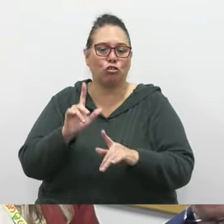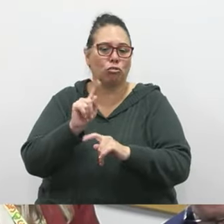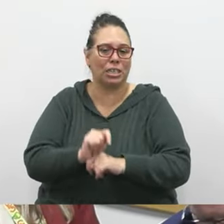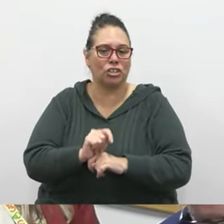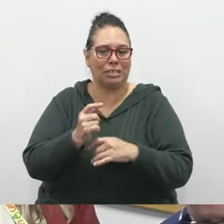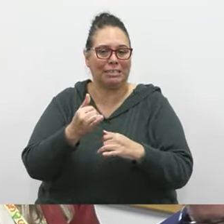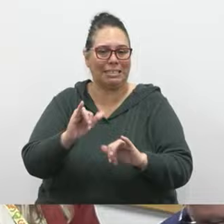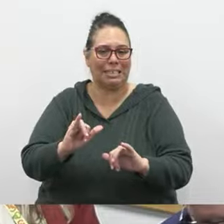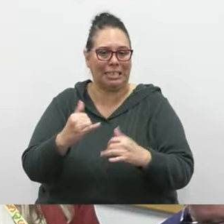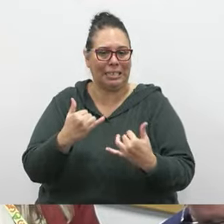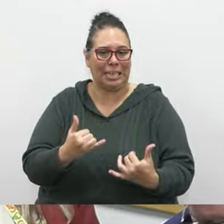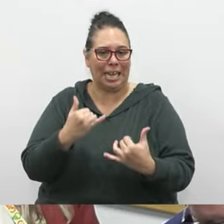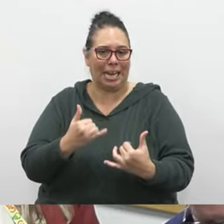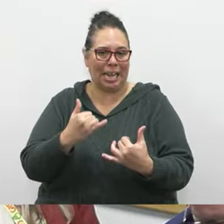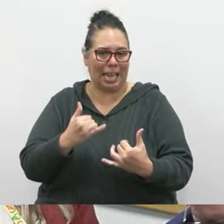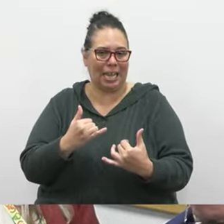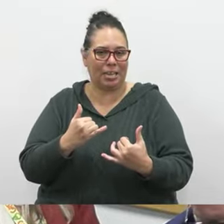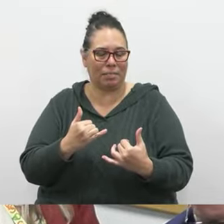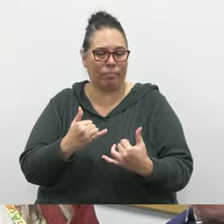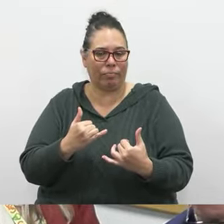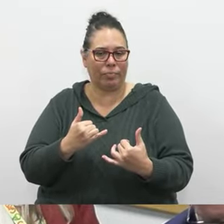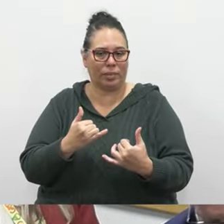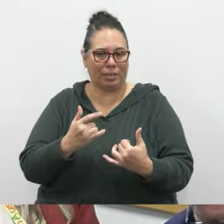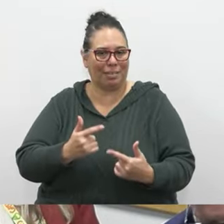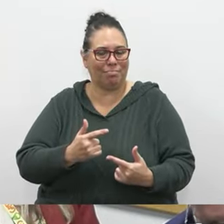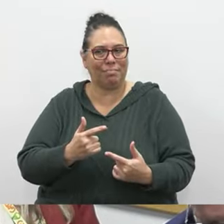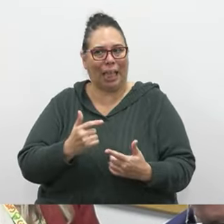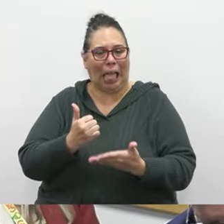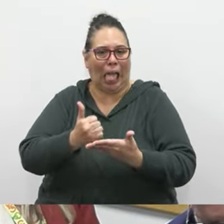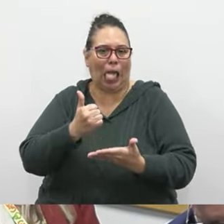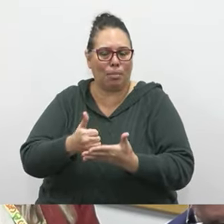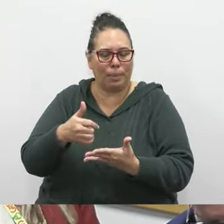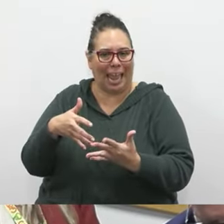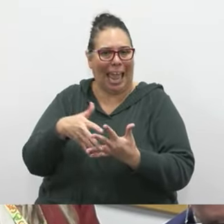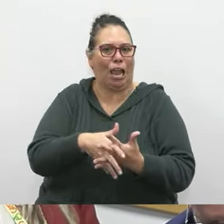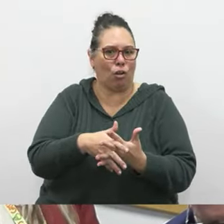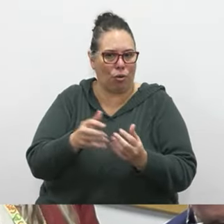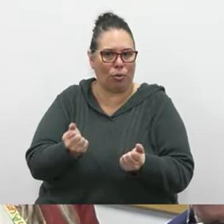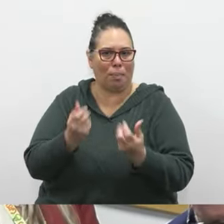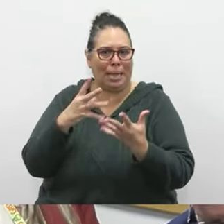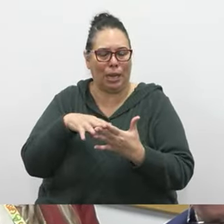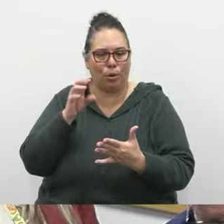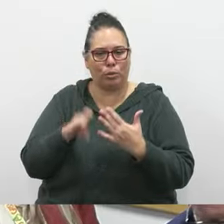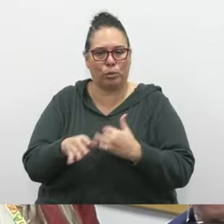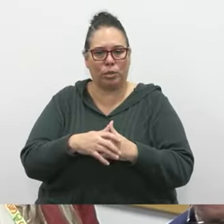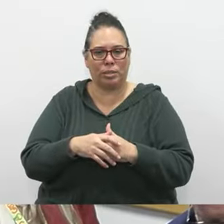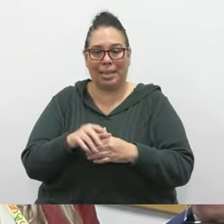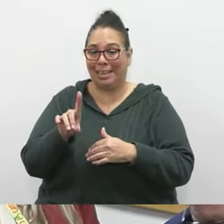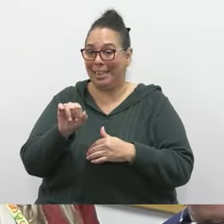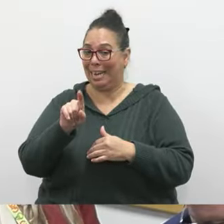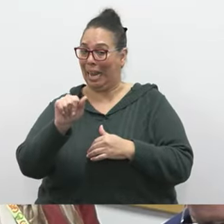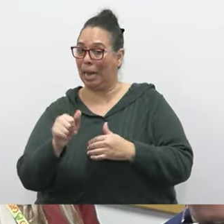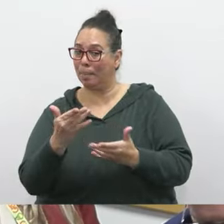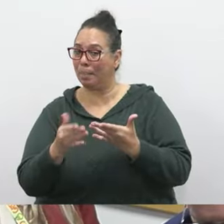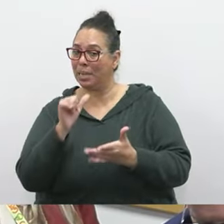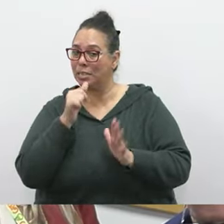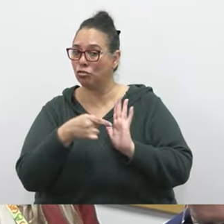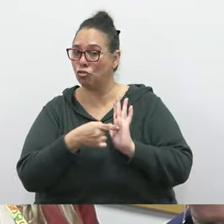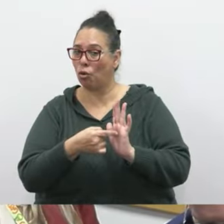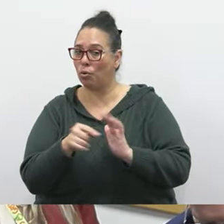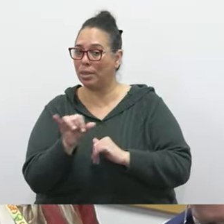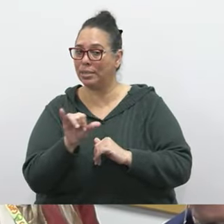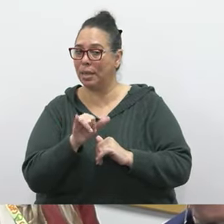still even to this day who have been a lifeline and an anchor to many students. No, the data may not show it the same way you can